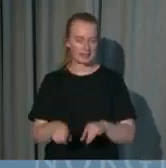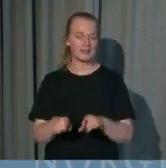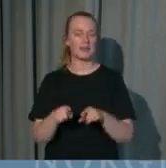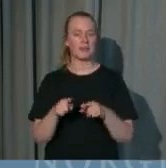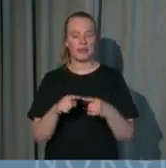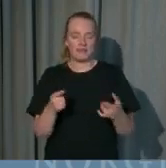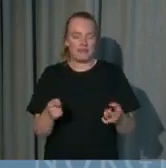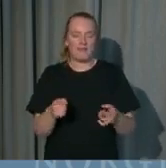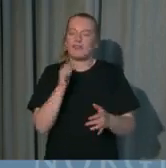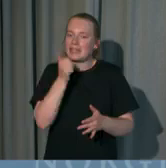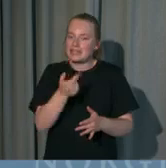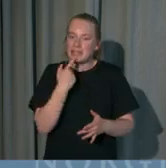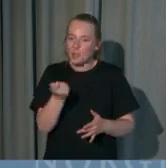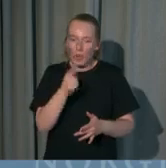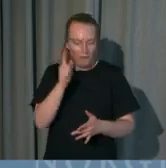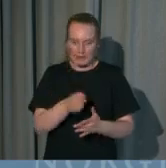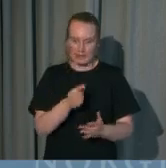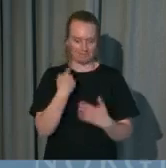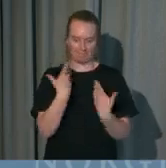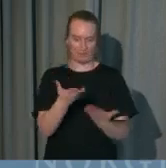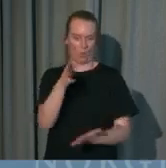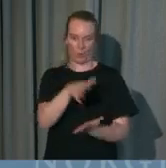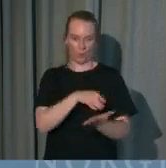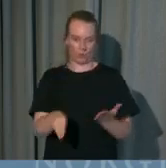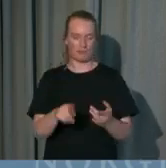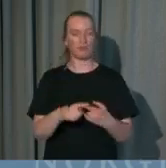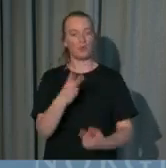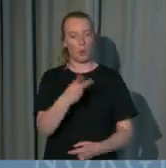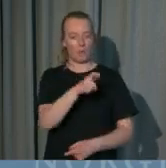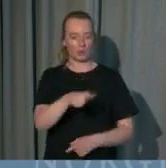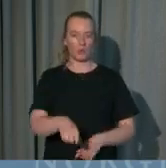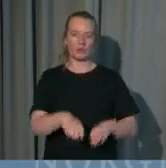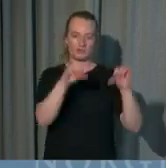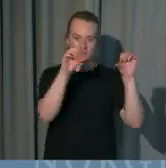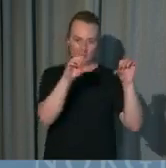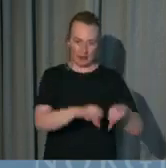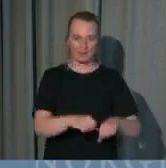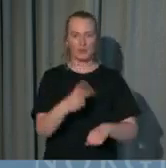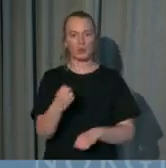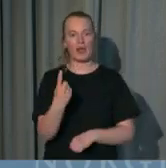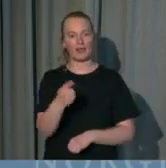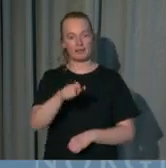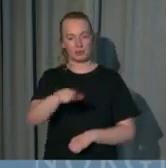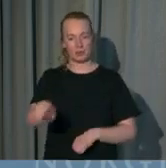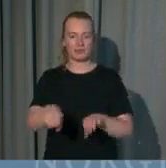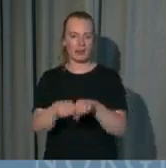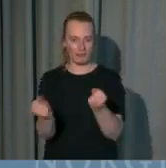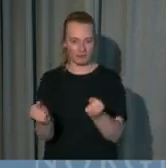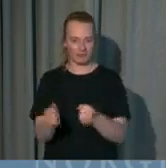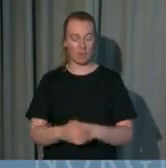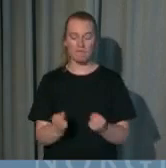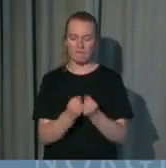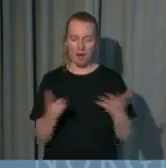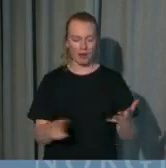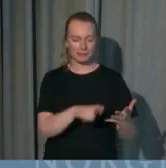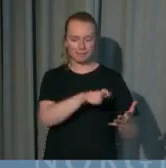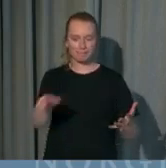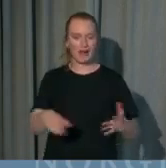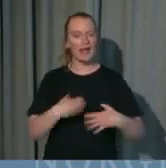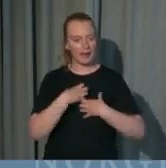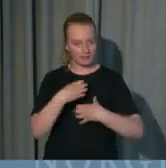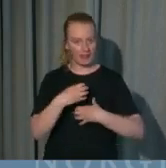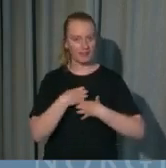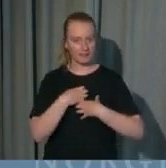that investigations, but we have 2 people killed, 21 people injured. And a lot of people afraid